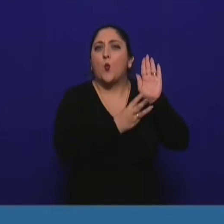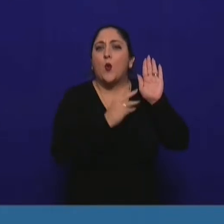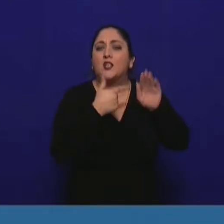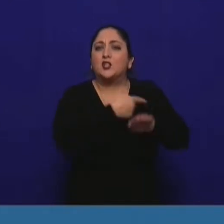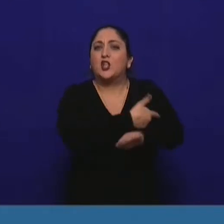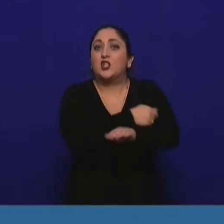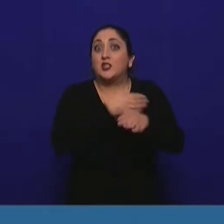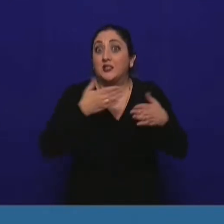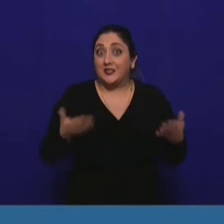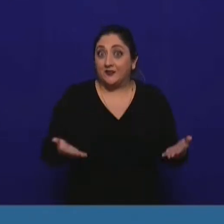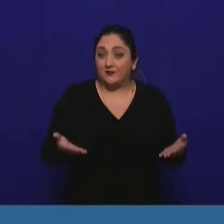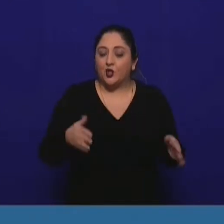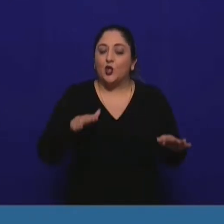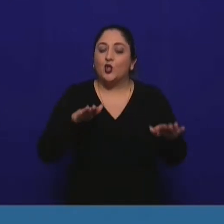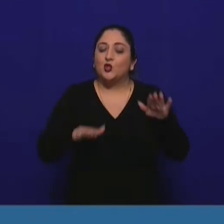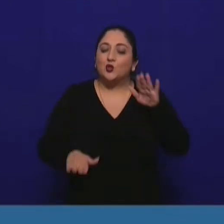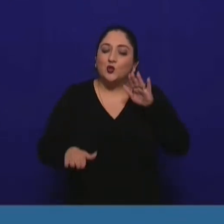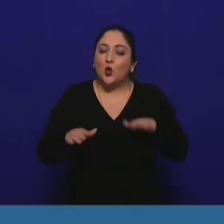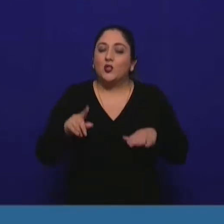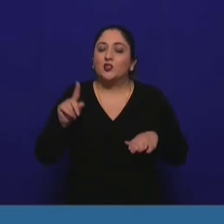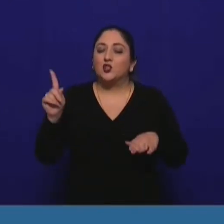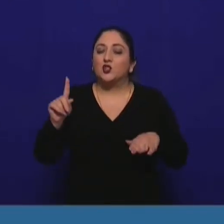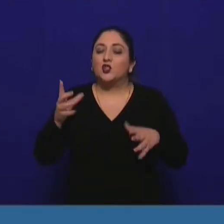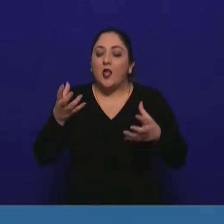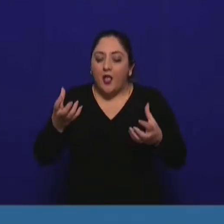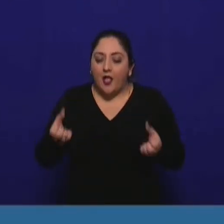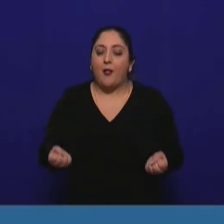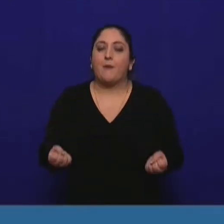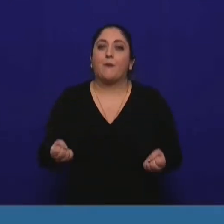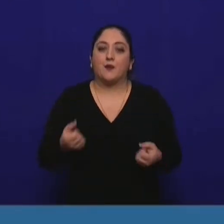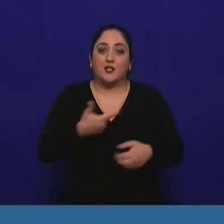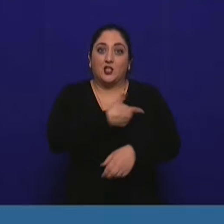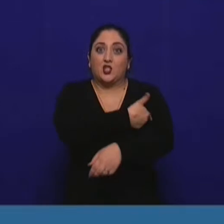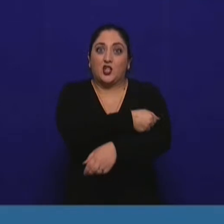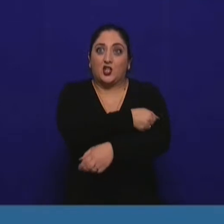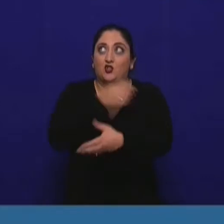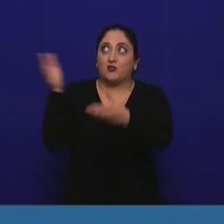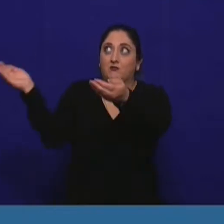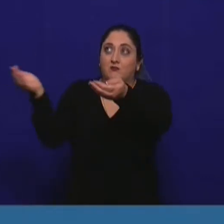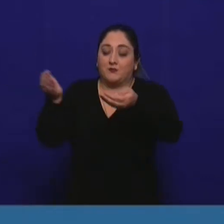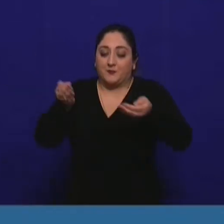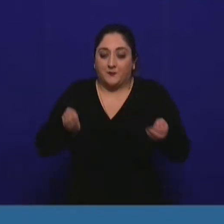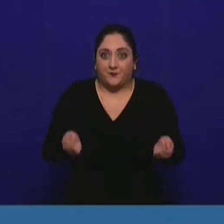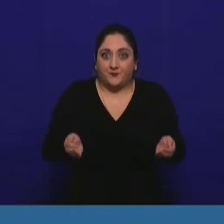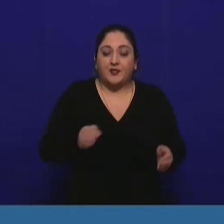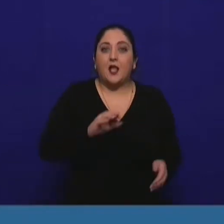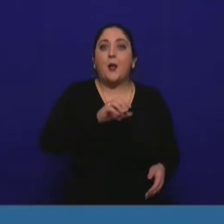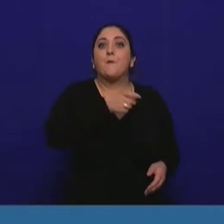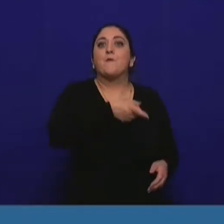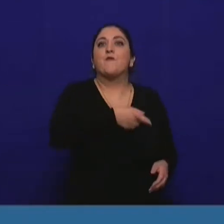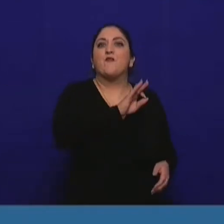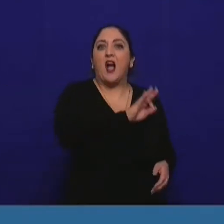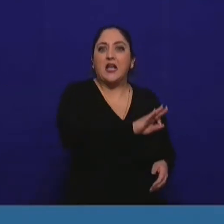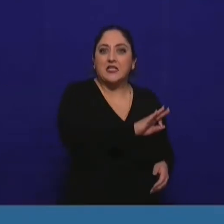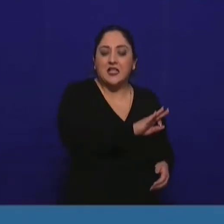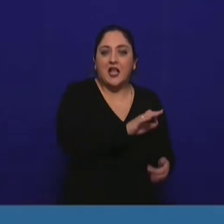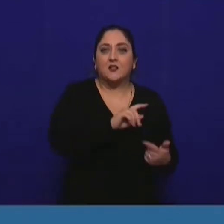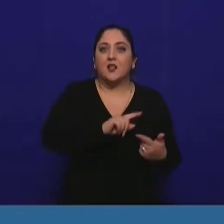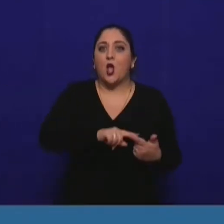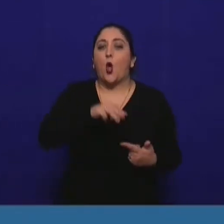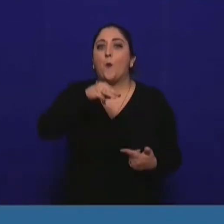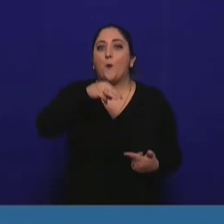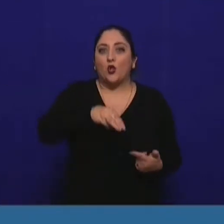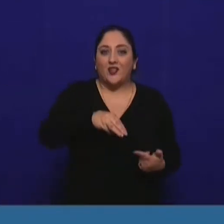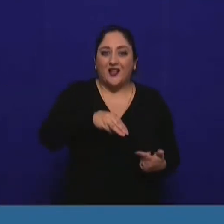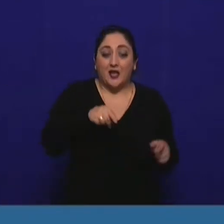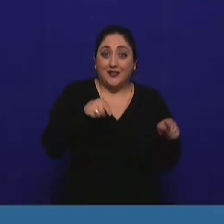it-tilqim li aħna għandna available. Bħalma spjegajna aħna għandna l-tilqima tal-Pfizer kif ukoll tal-Moderna li dawn huma